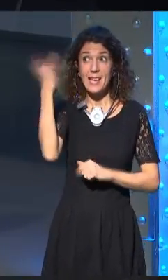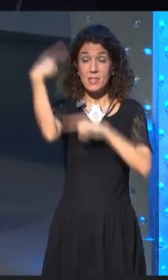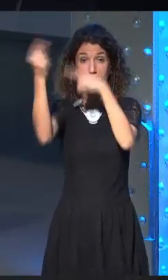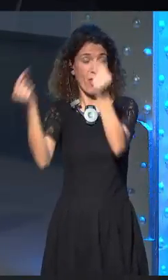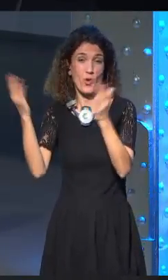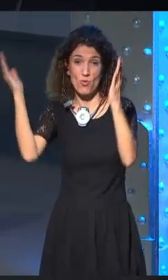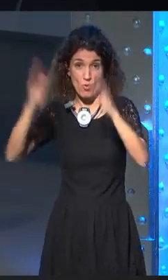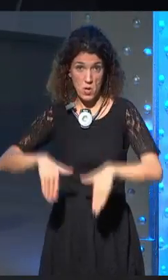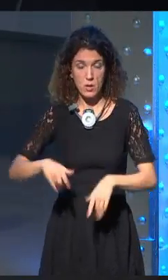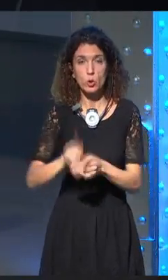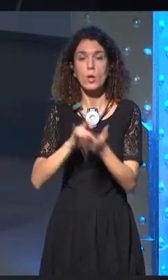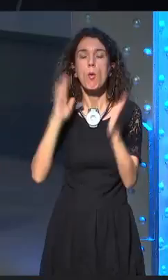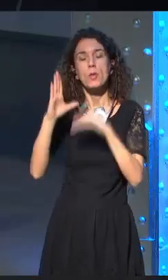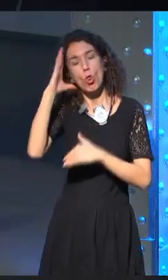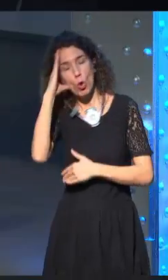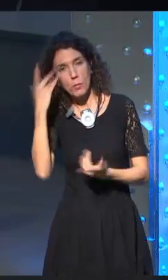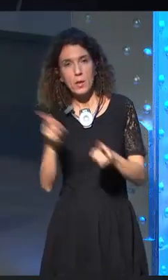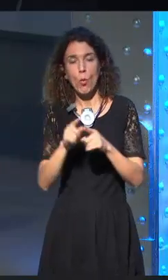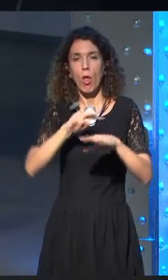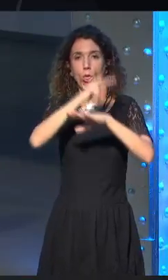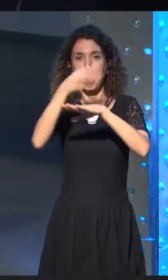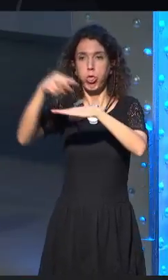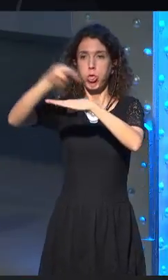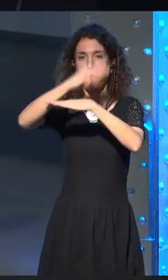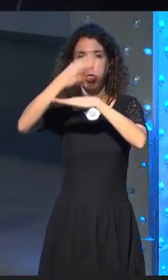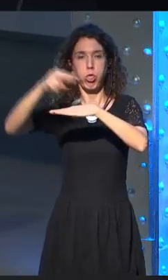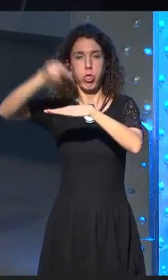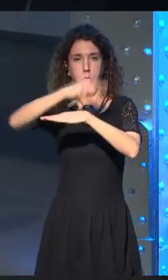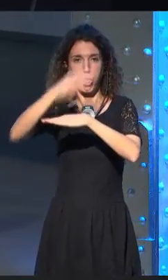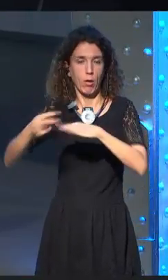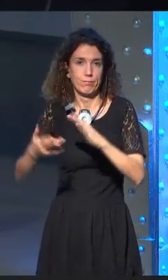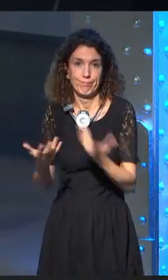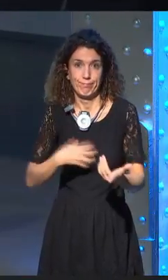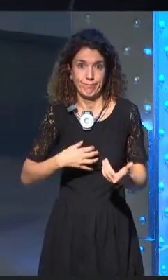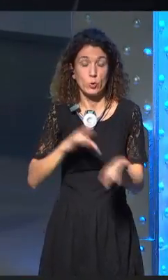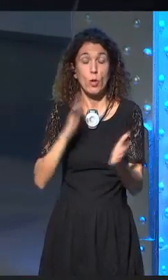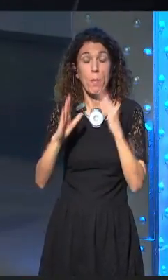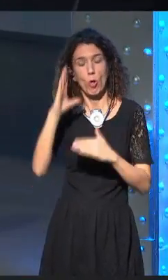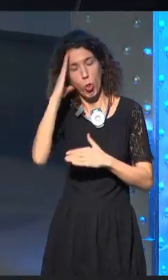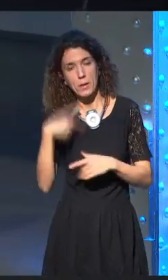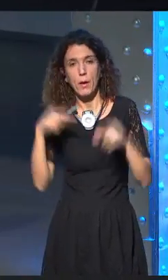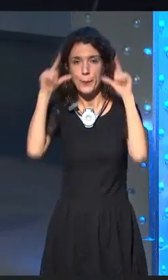time to go to sleep, you know, you're floating all day like this. Basically, when it's time to go to sleep, you just close your eyes.